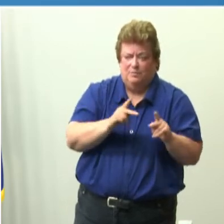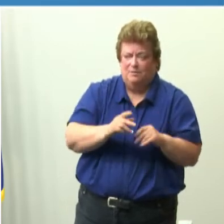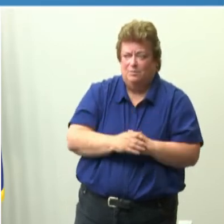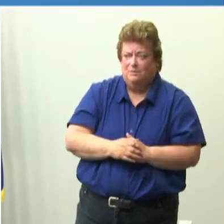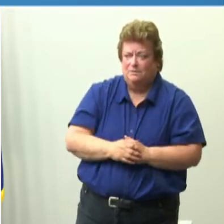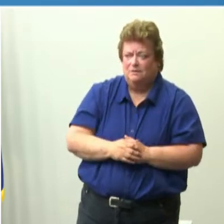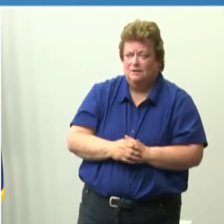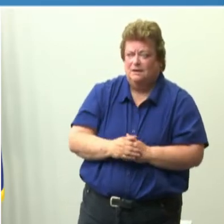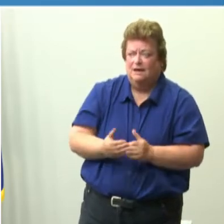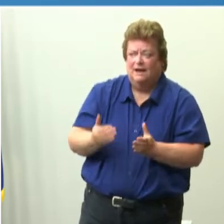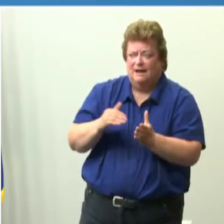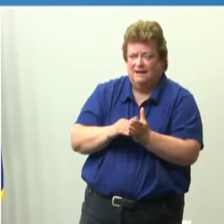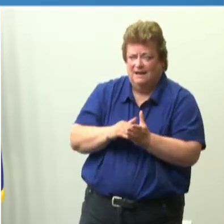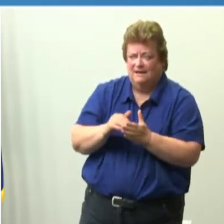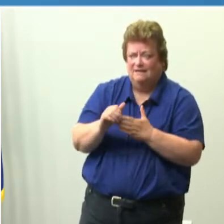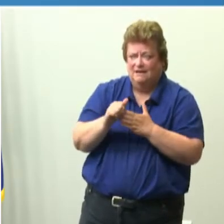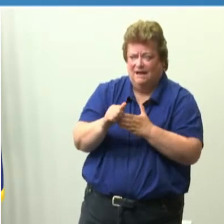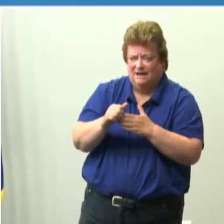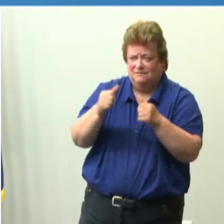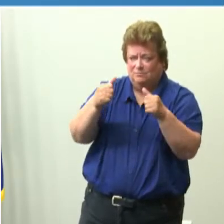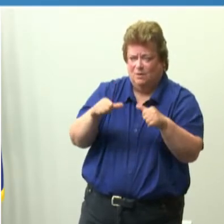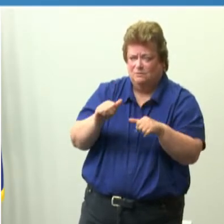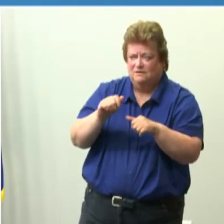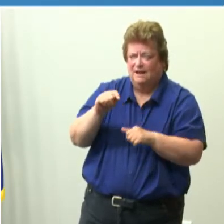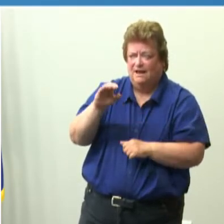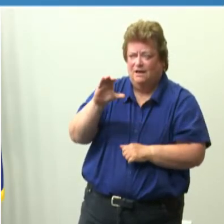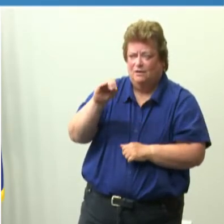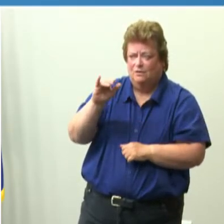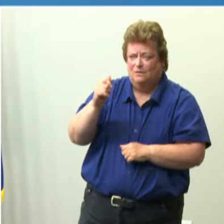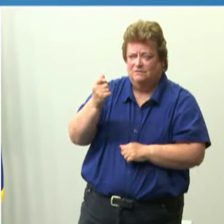Once again, the guidance is posted at